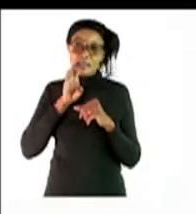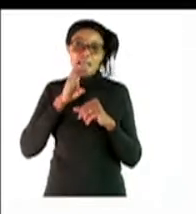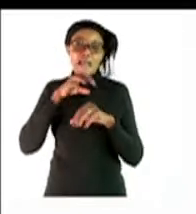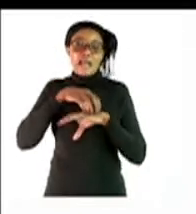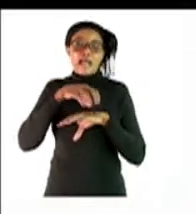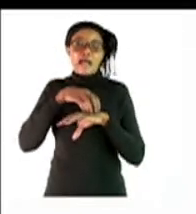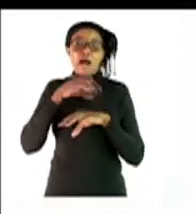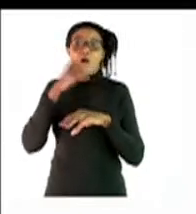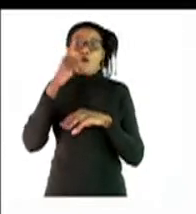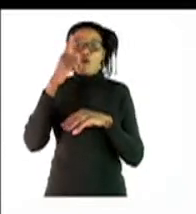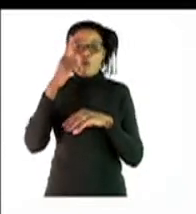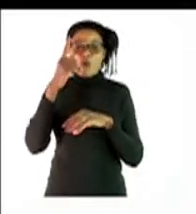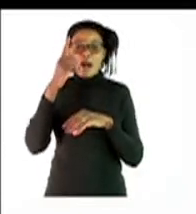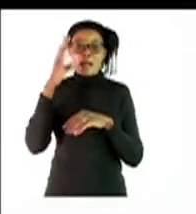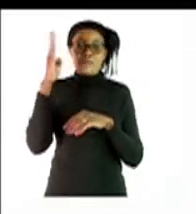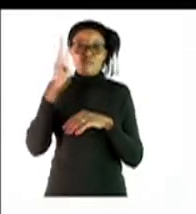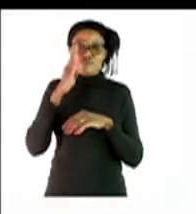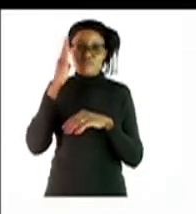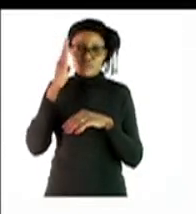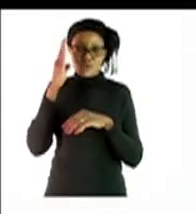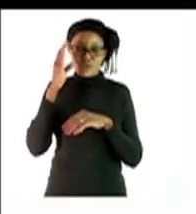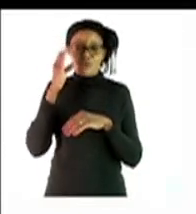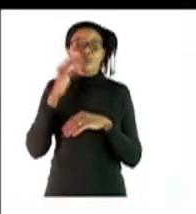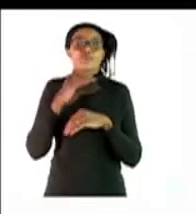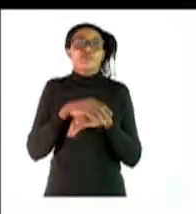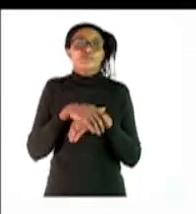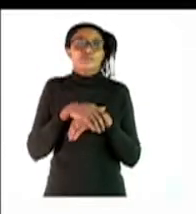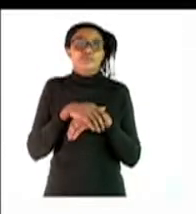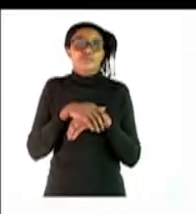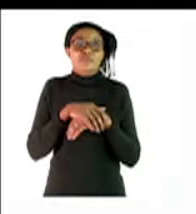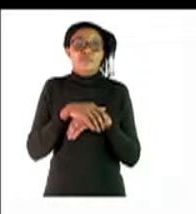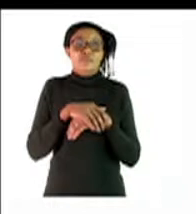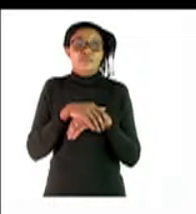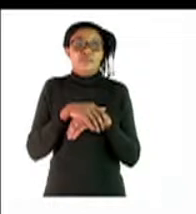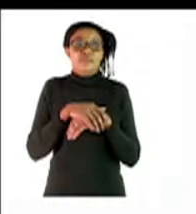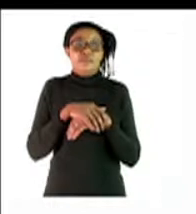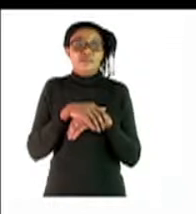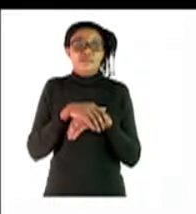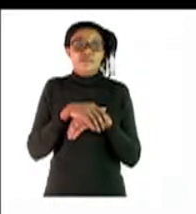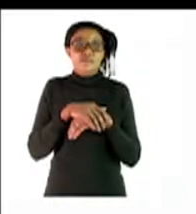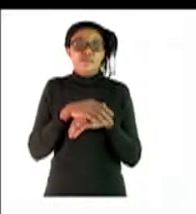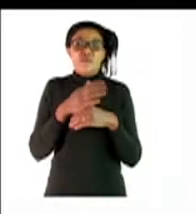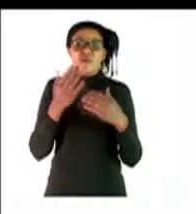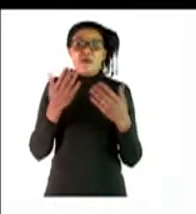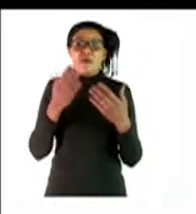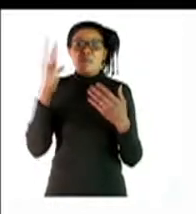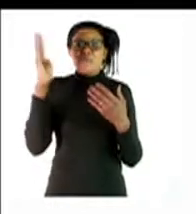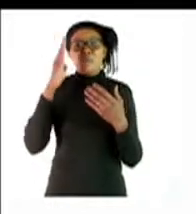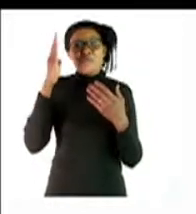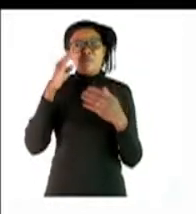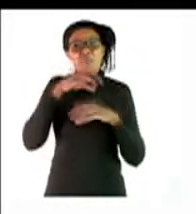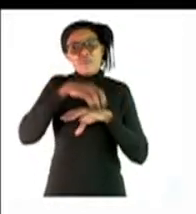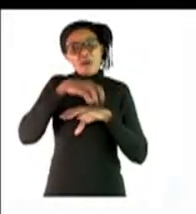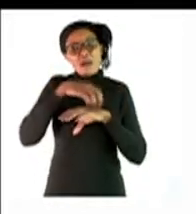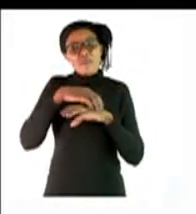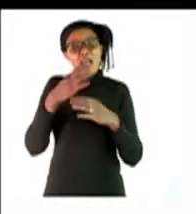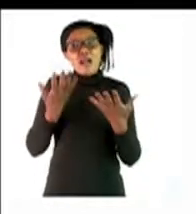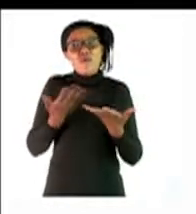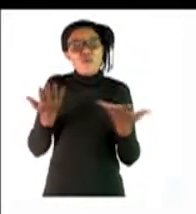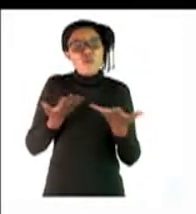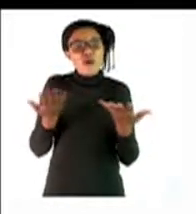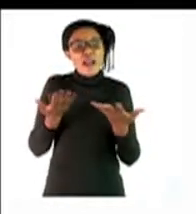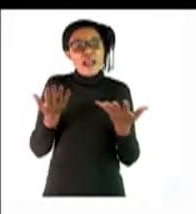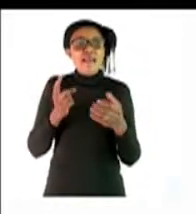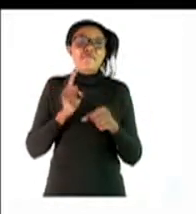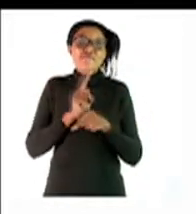one blue one at the end. So where is the blue cupcake situated?